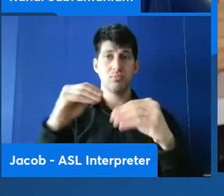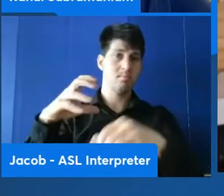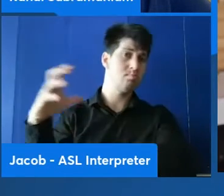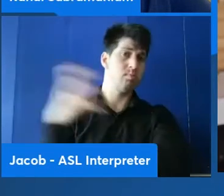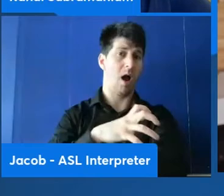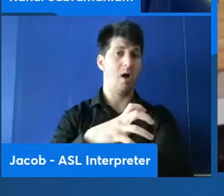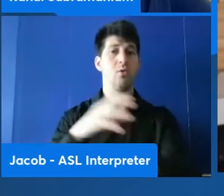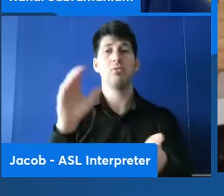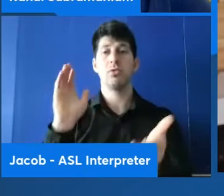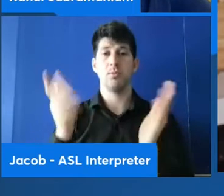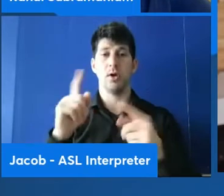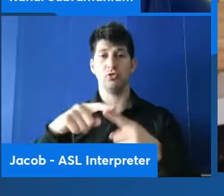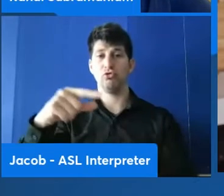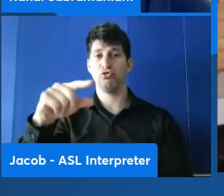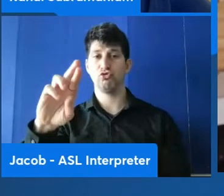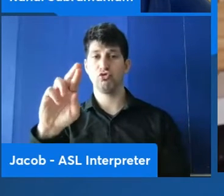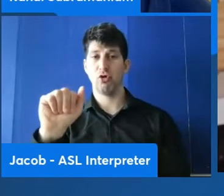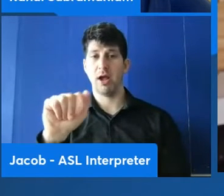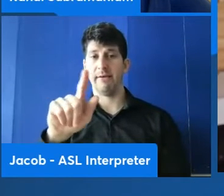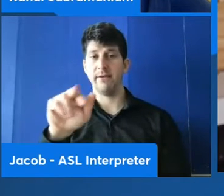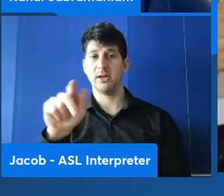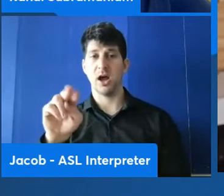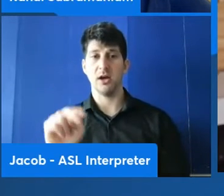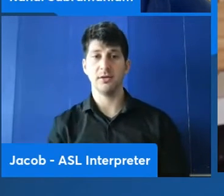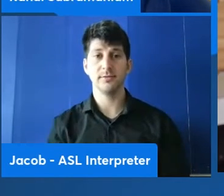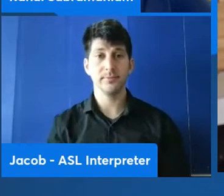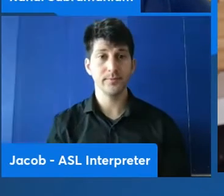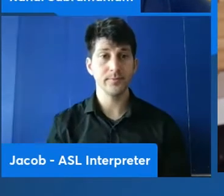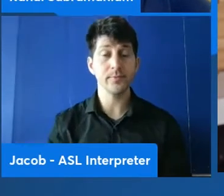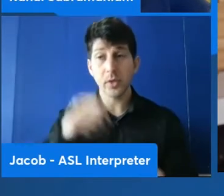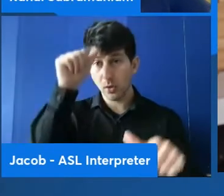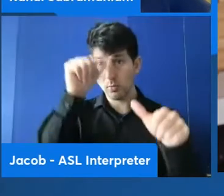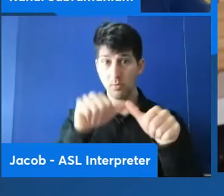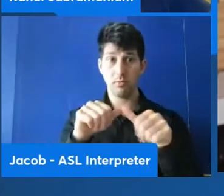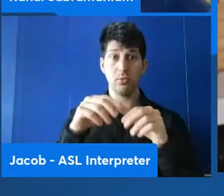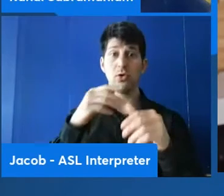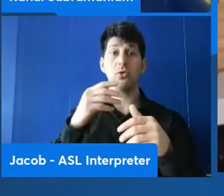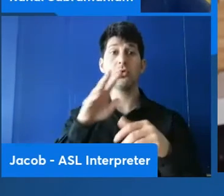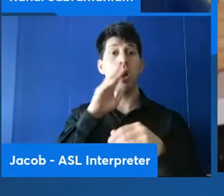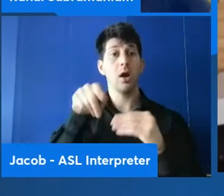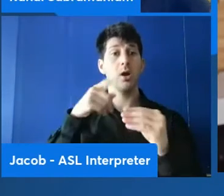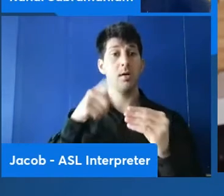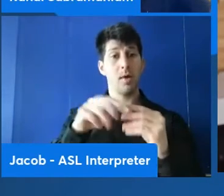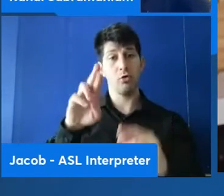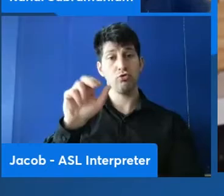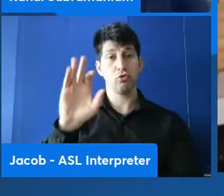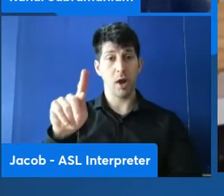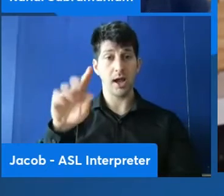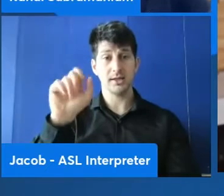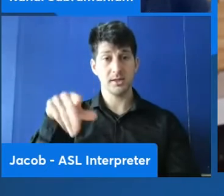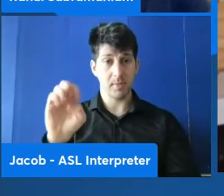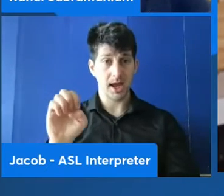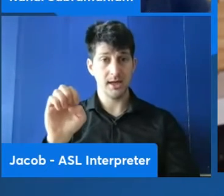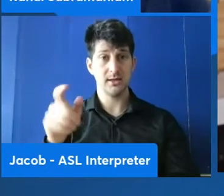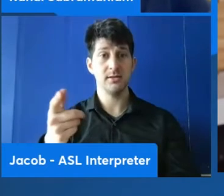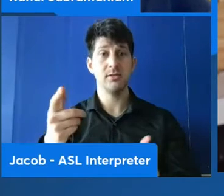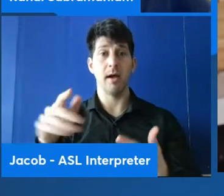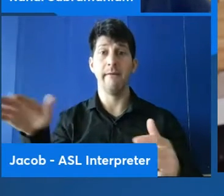than a Graviton. Yeah, so finally, if you remember, I was talking about the use or the rack space use. This one looks like a